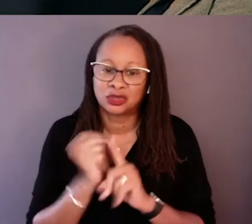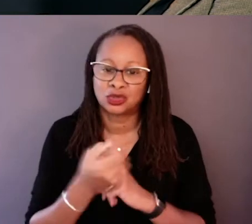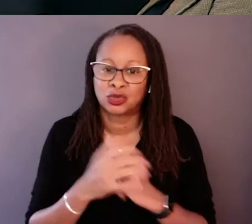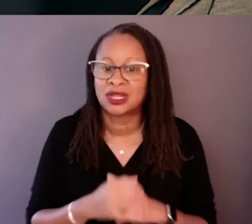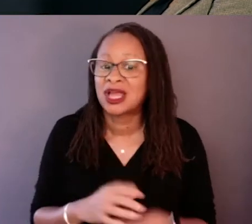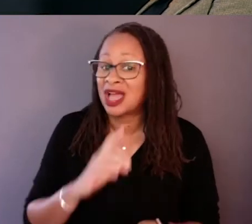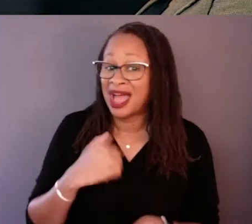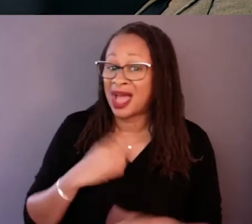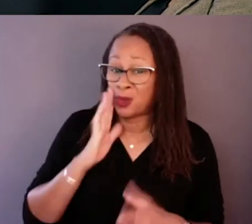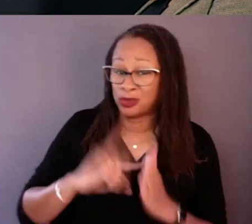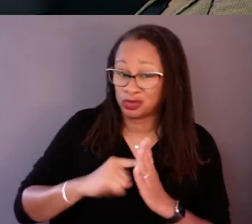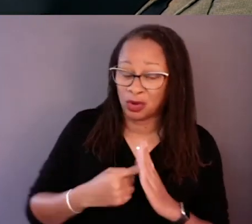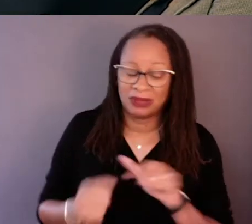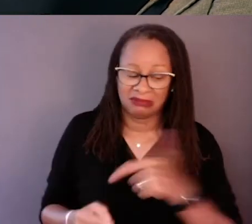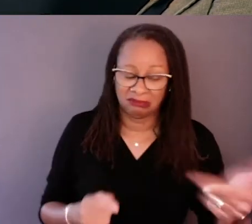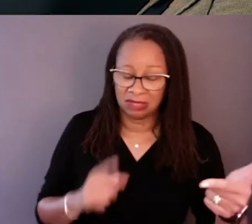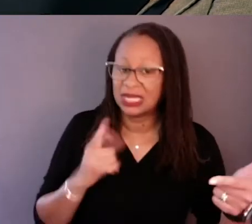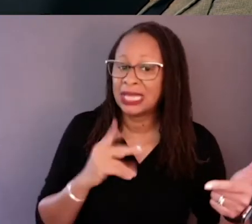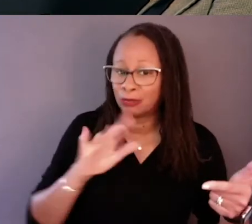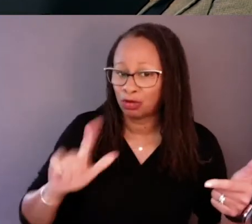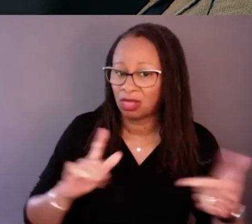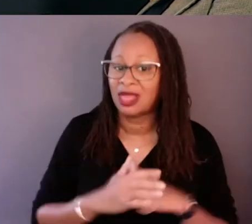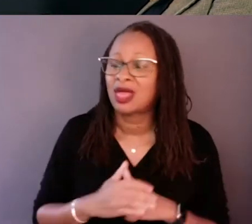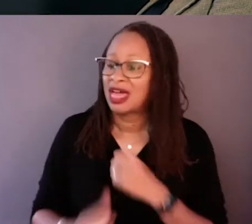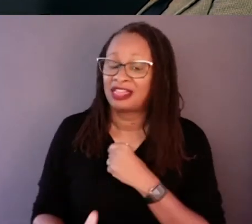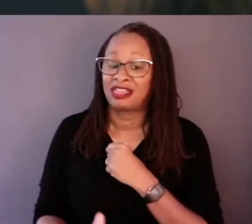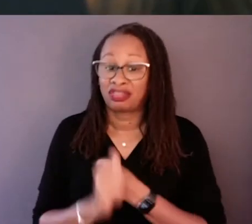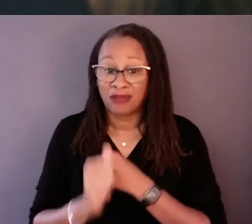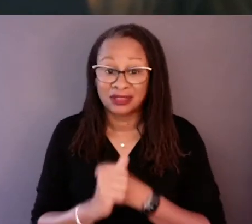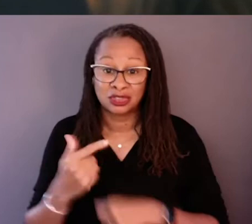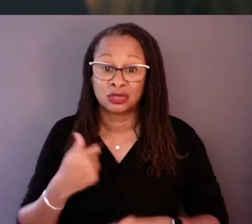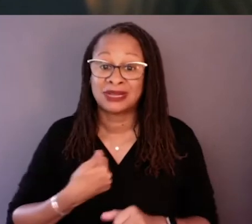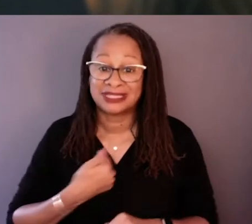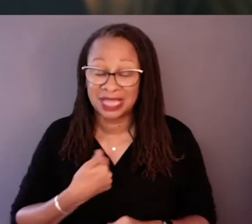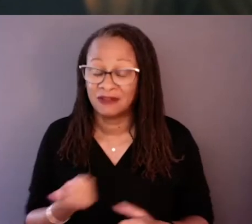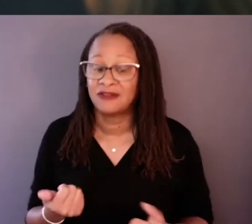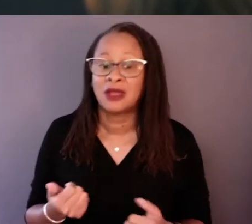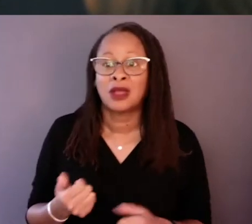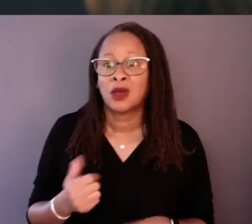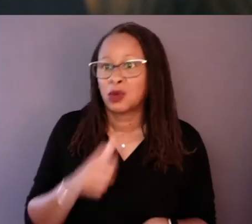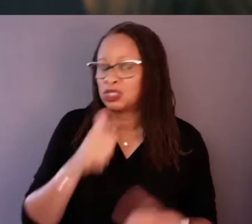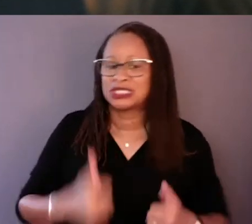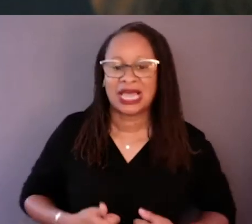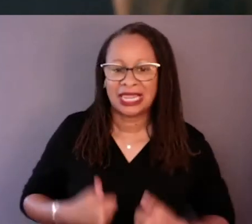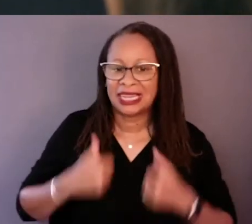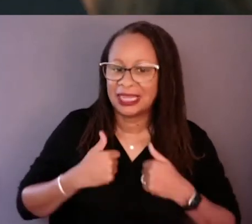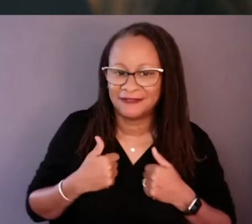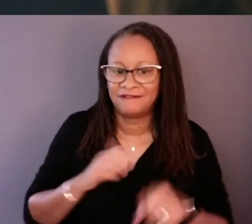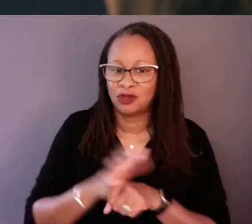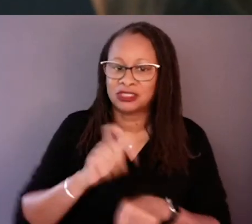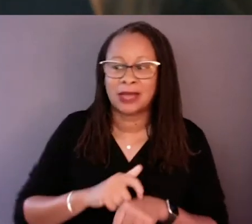question for him. The threats to me and anybody else who doesn't live full-time in the Amazon pale in comparison to what these